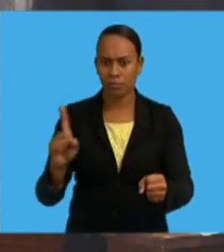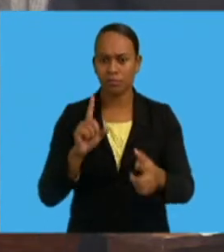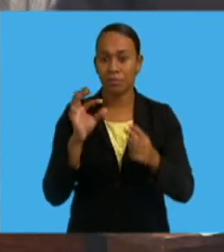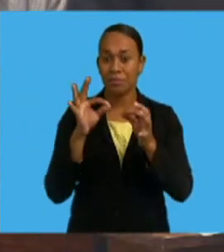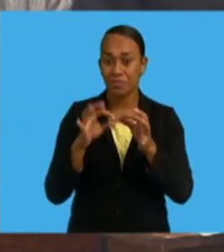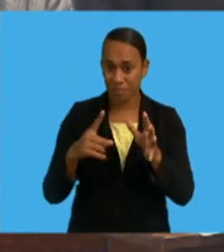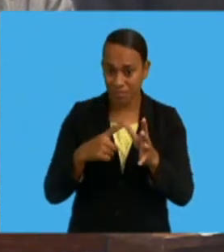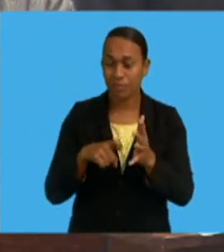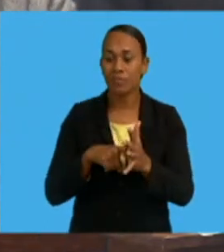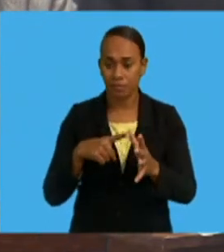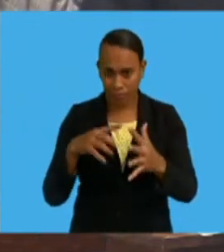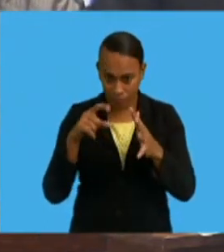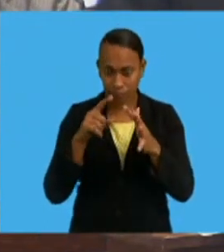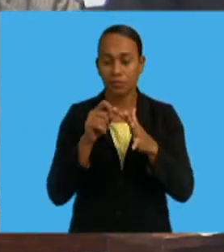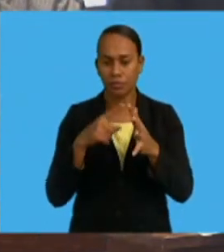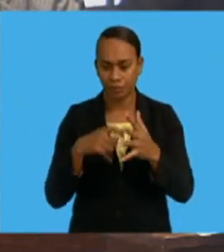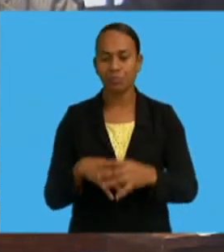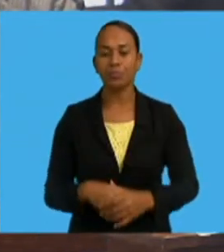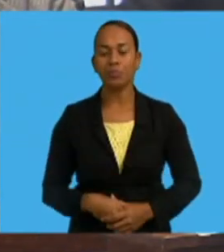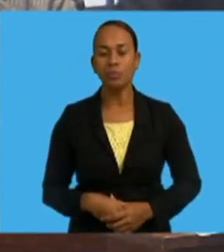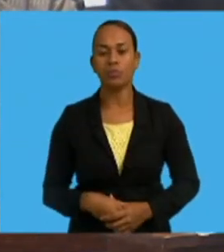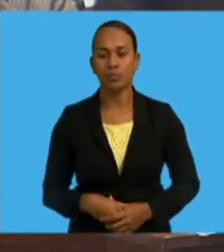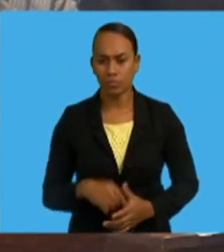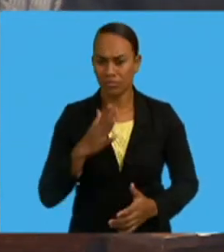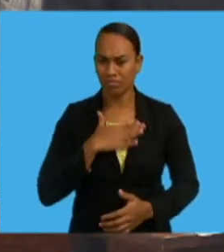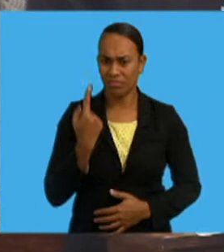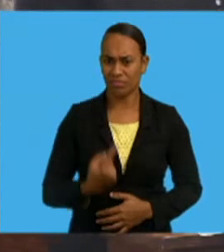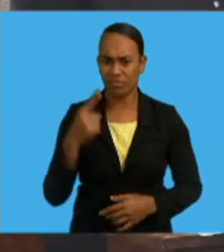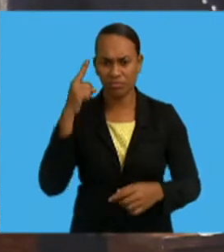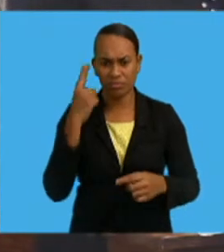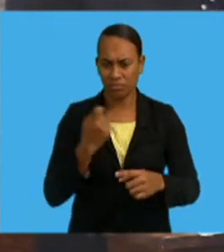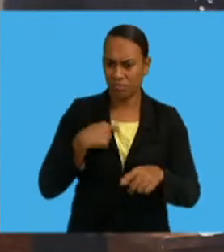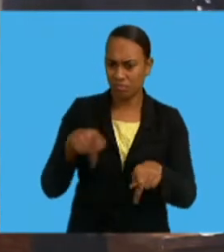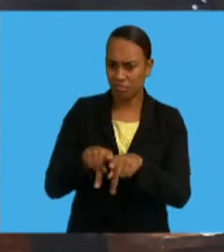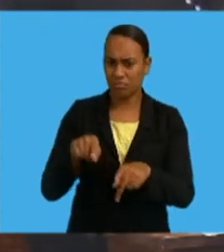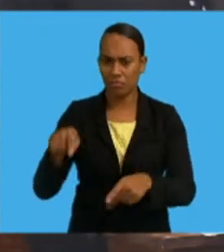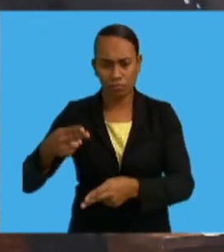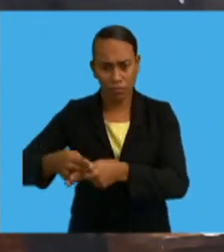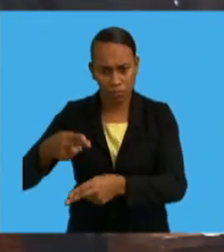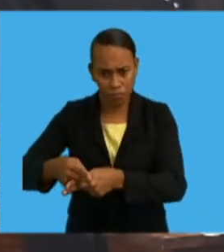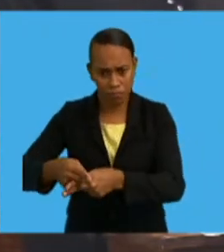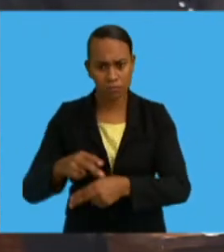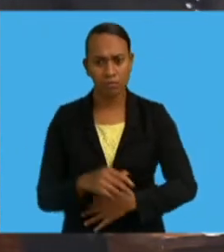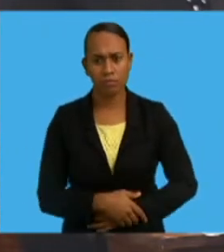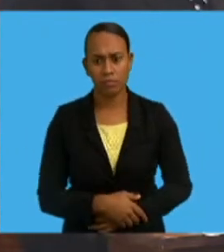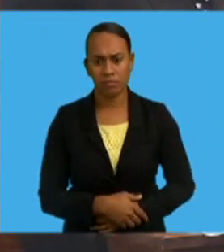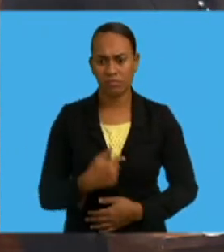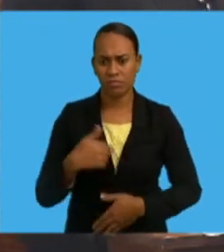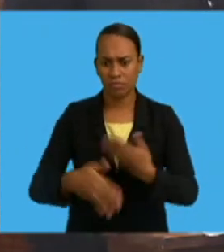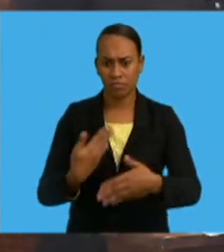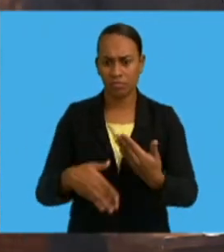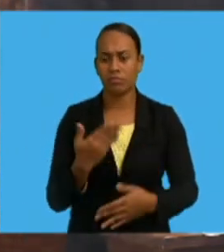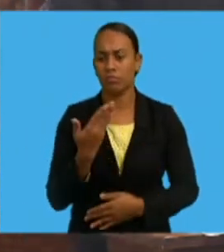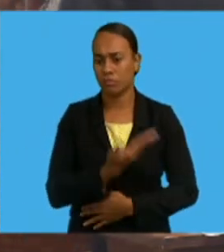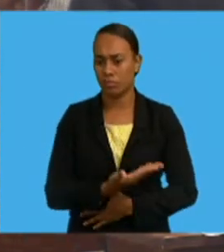Honourable Madam Speaker, I come from the farming district and also own a cane farm. So I can tell the honourable members from the other side, Rarowai